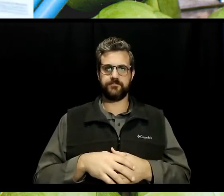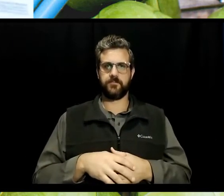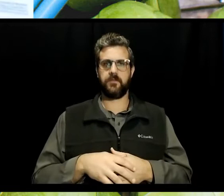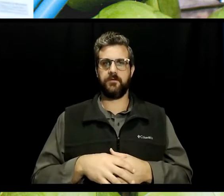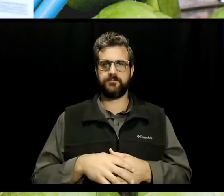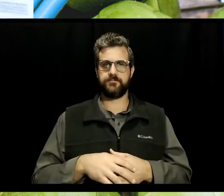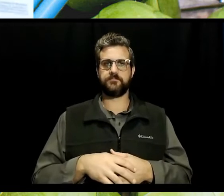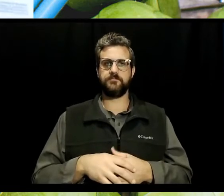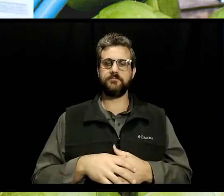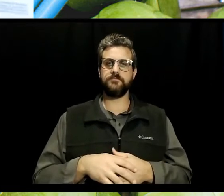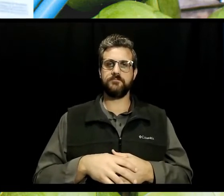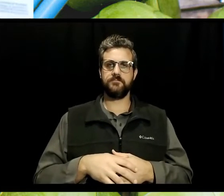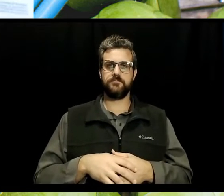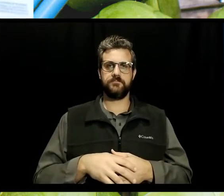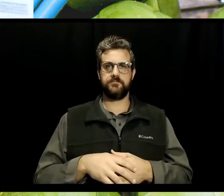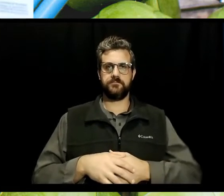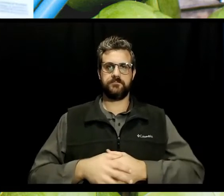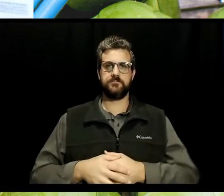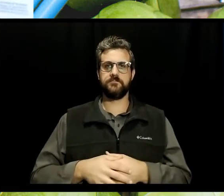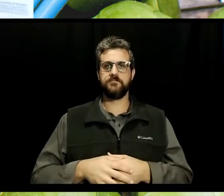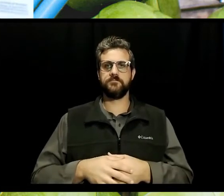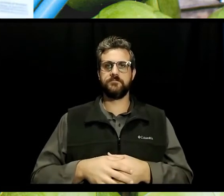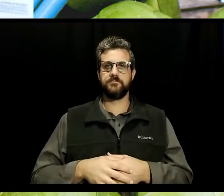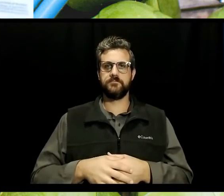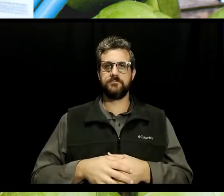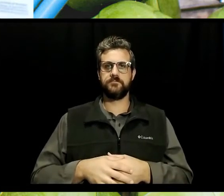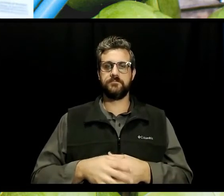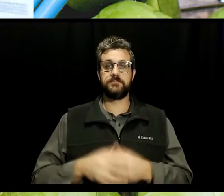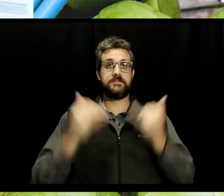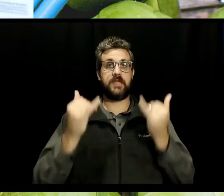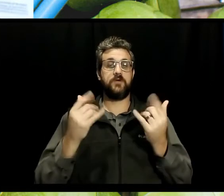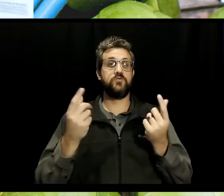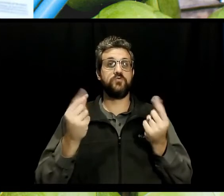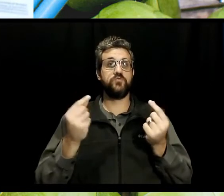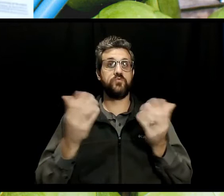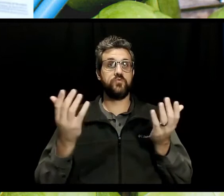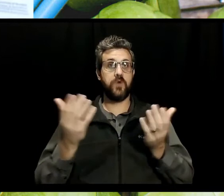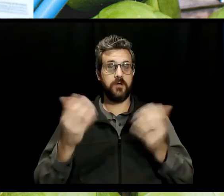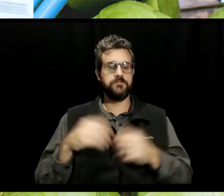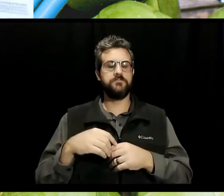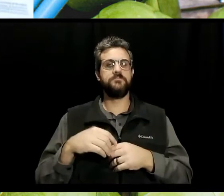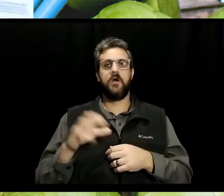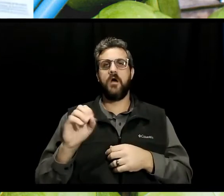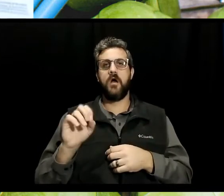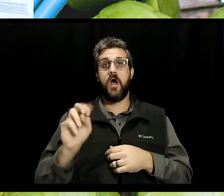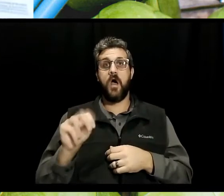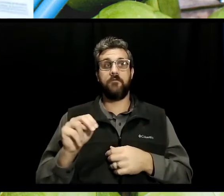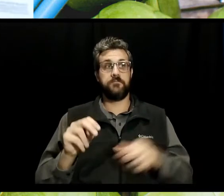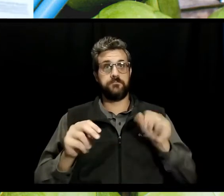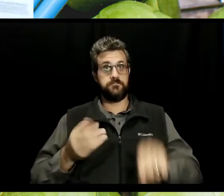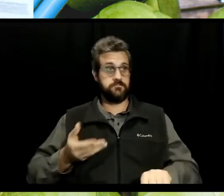just go on and spread it. And so now you are going to pop this into your oven for